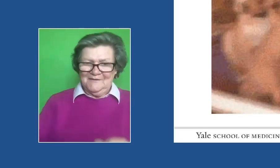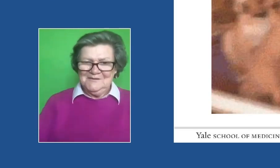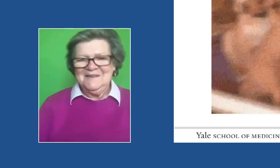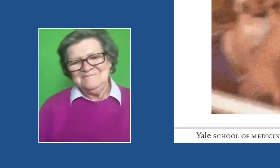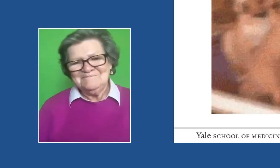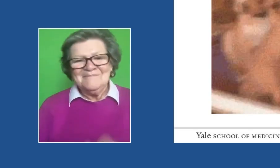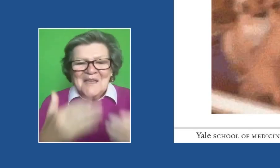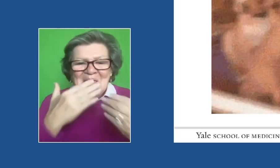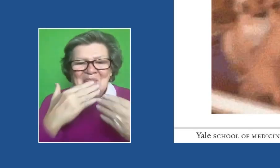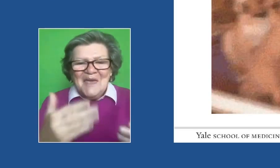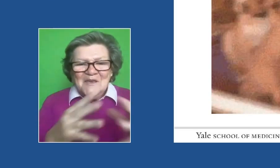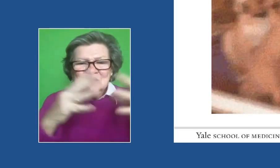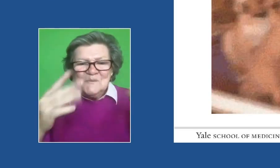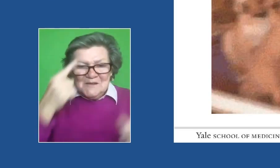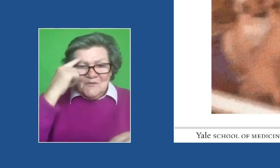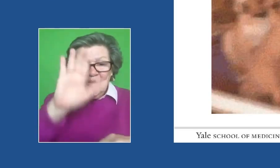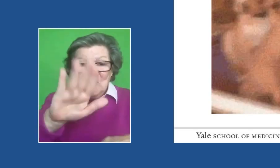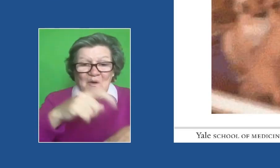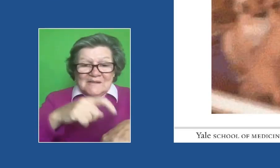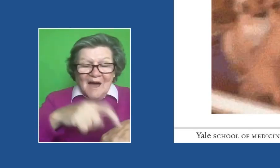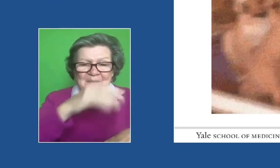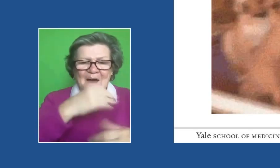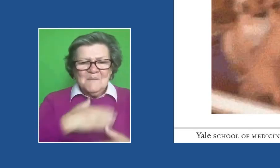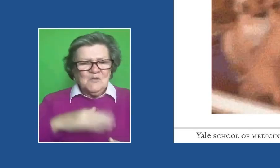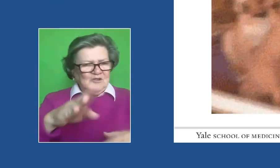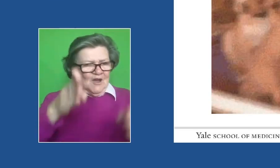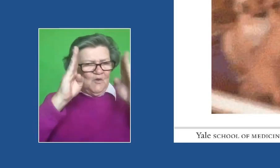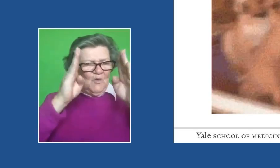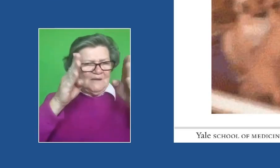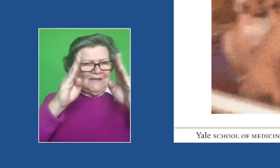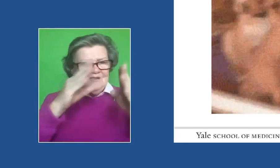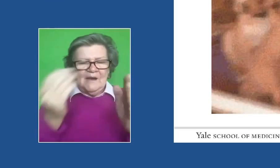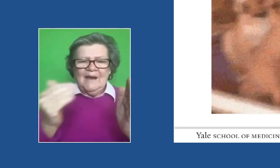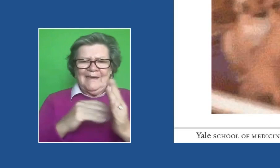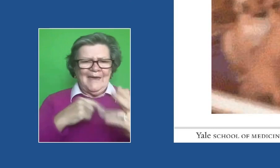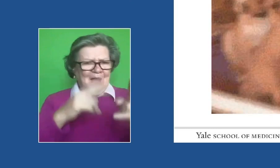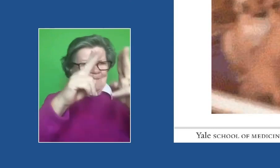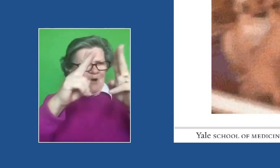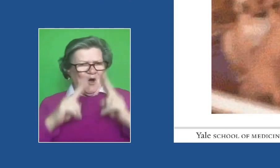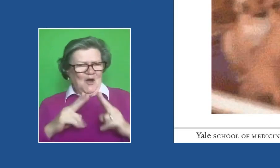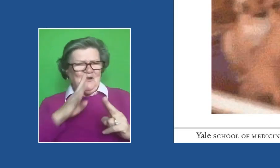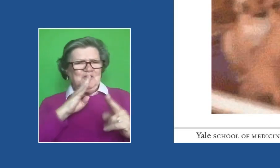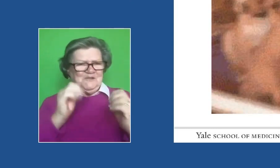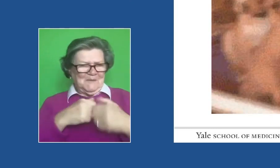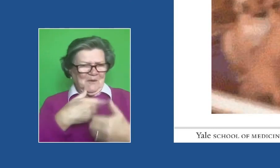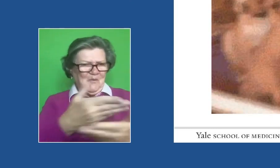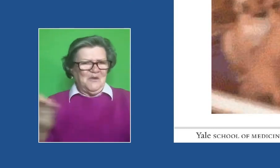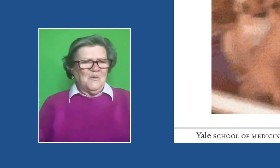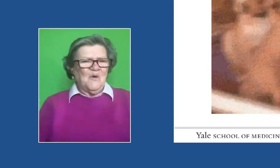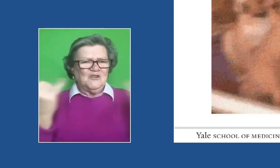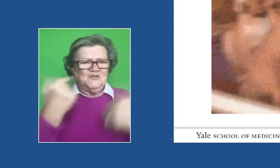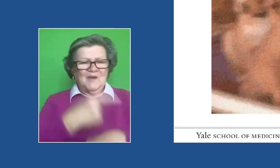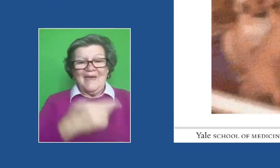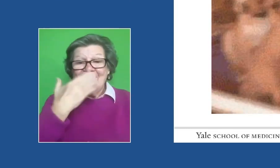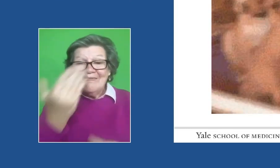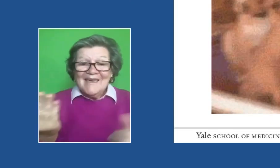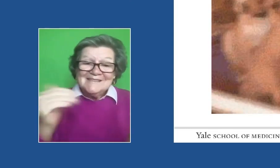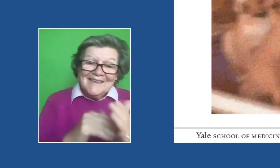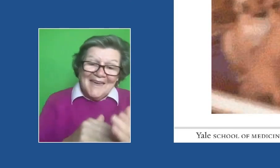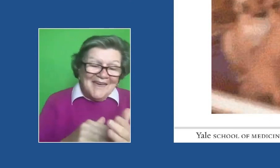Thank you so much for your time, and I really appreciate your attention. And again, I'm very honored to speak with you all today. Thanks again.